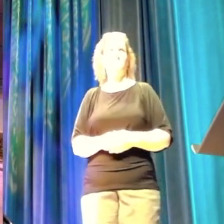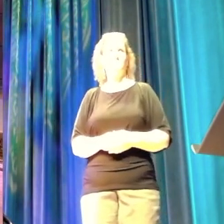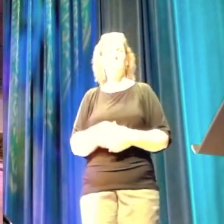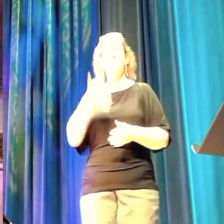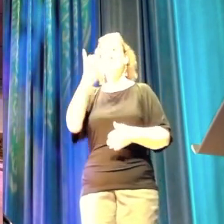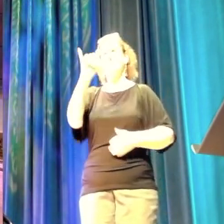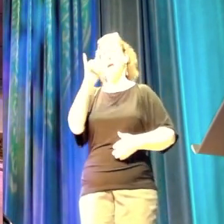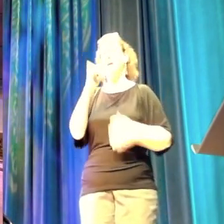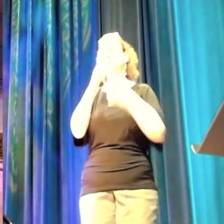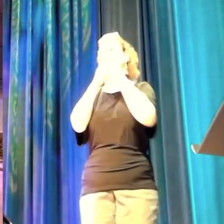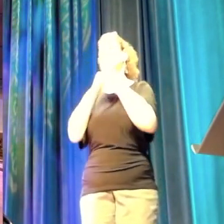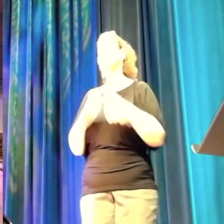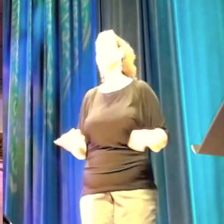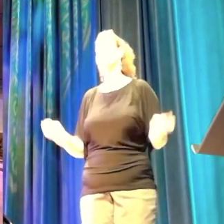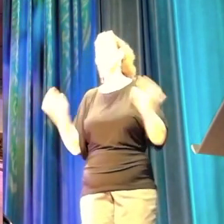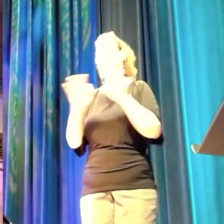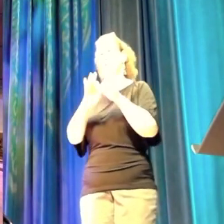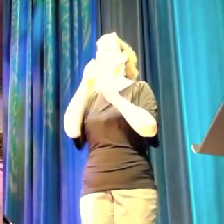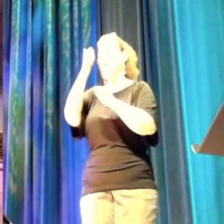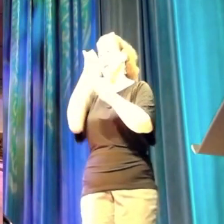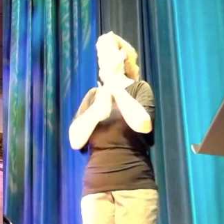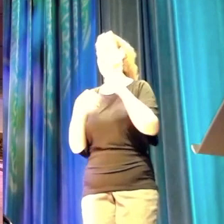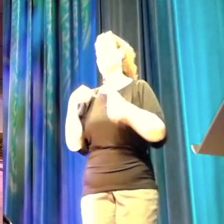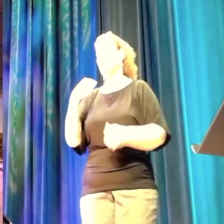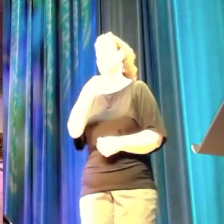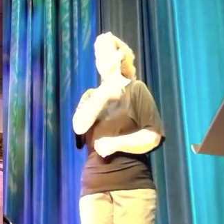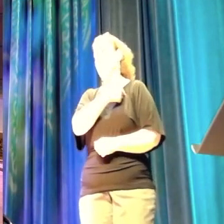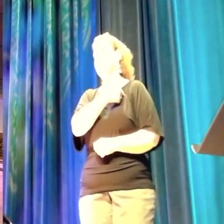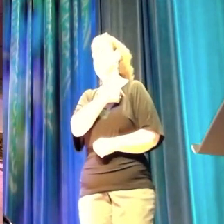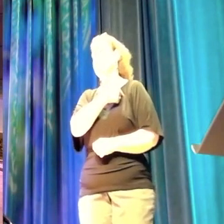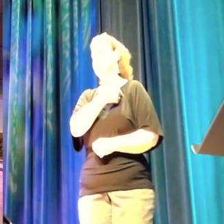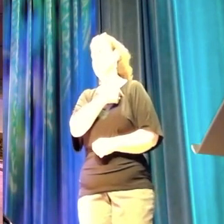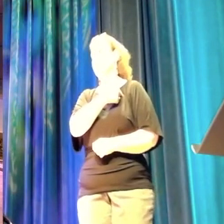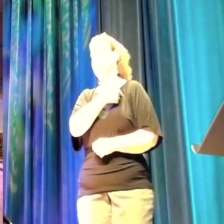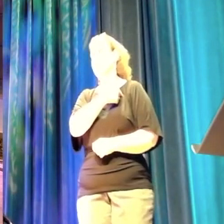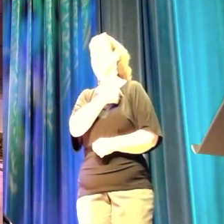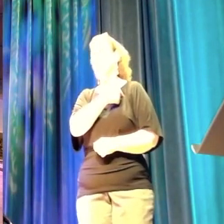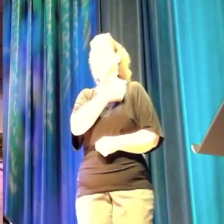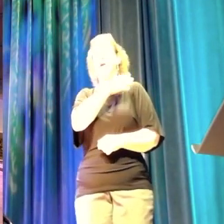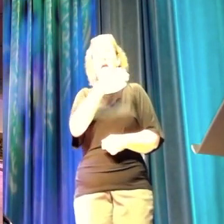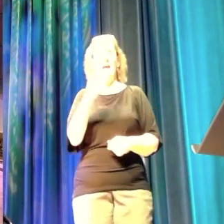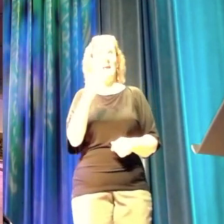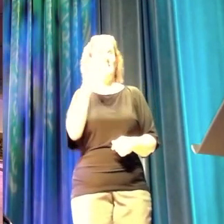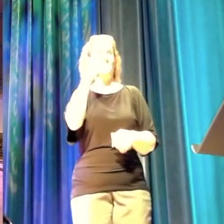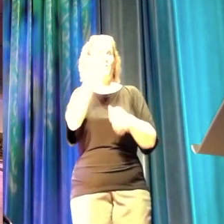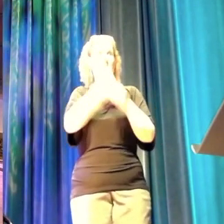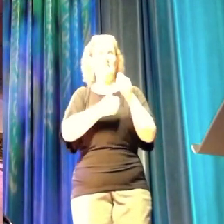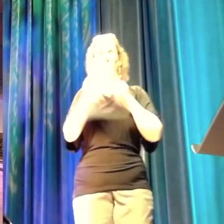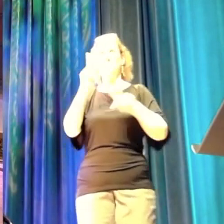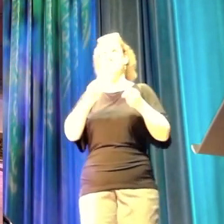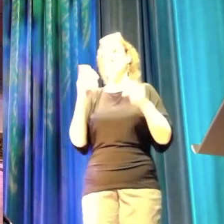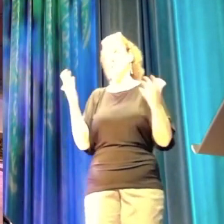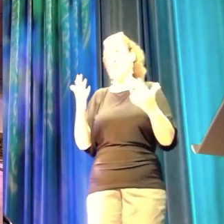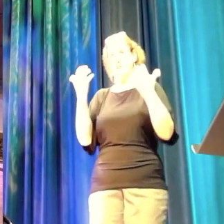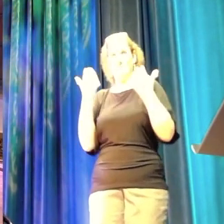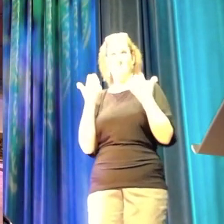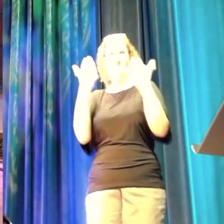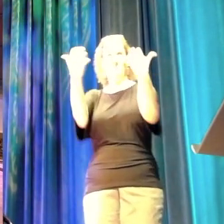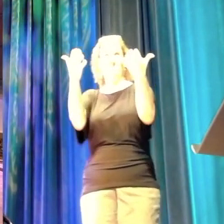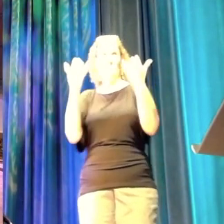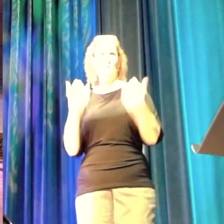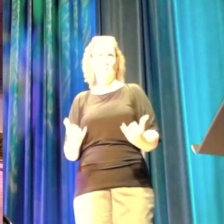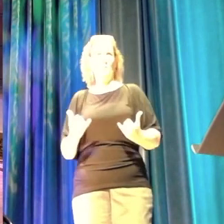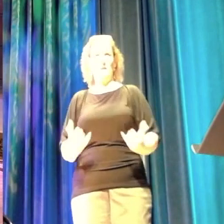so very important for each one of us and for each one of the people here in this audience